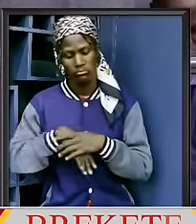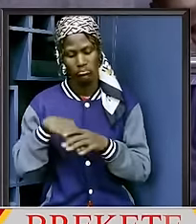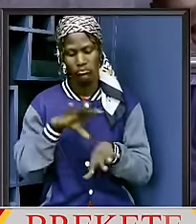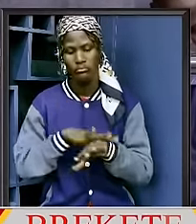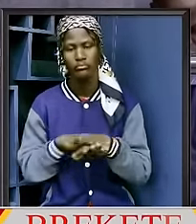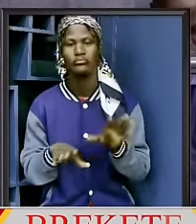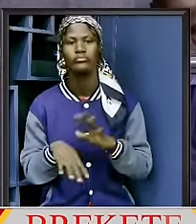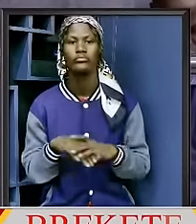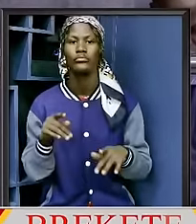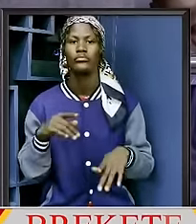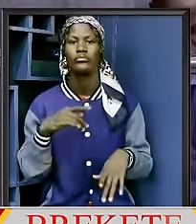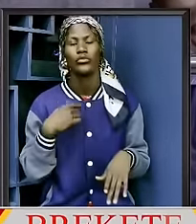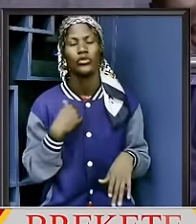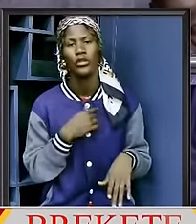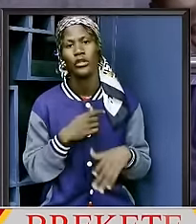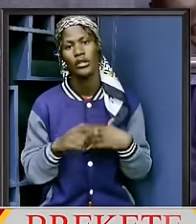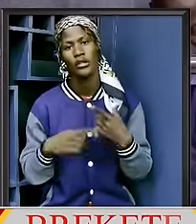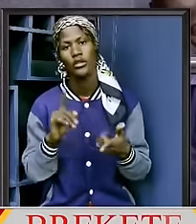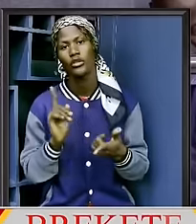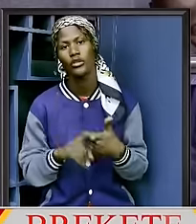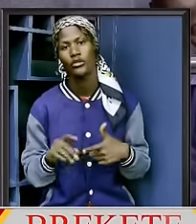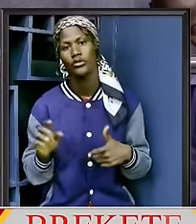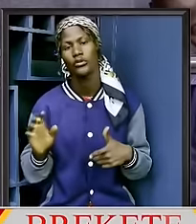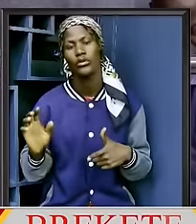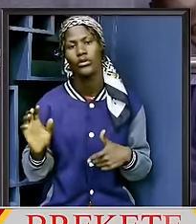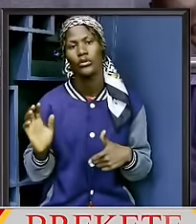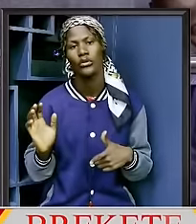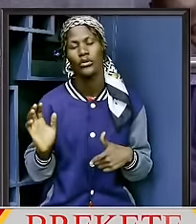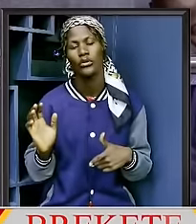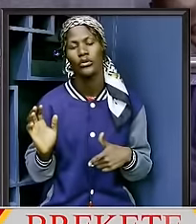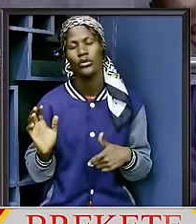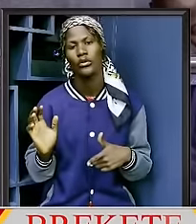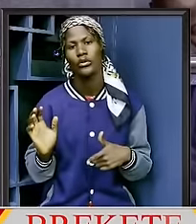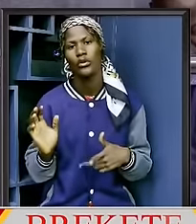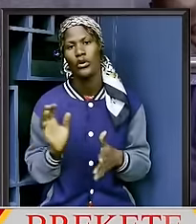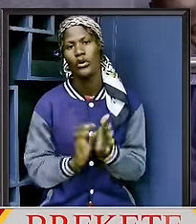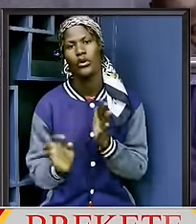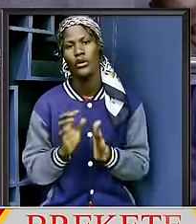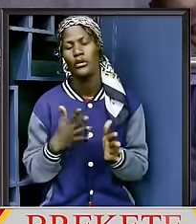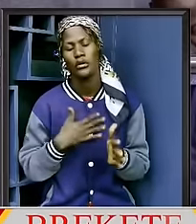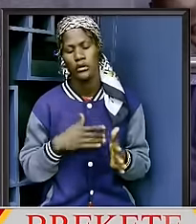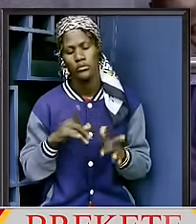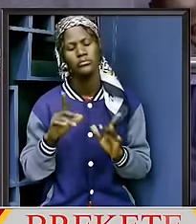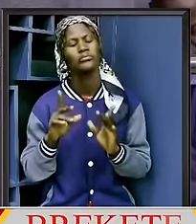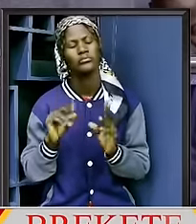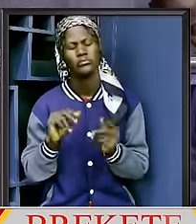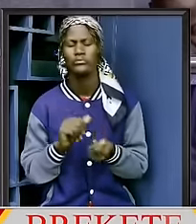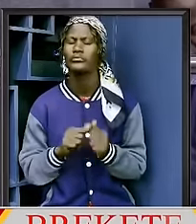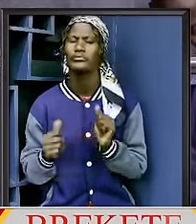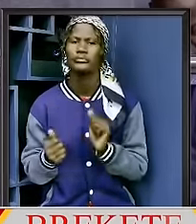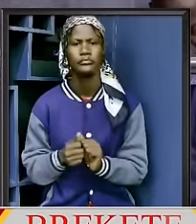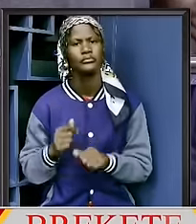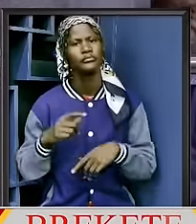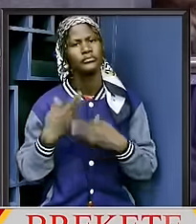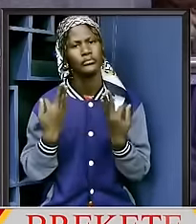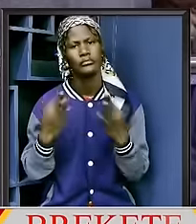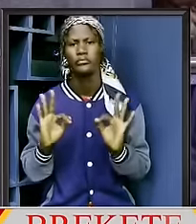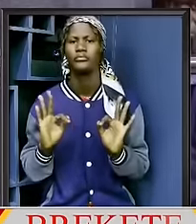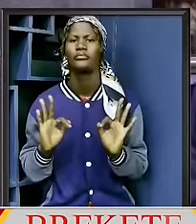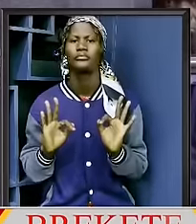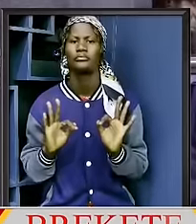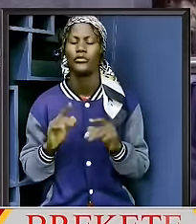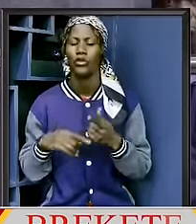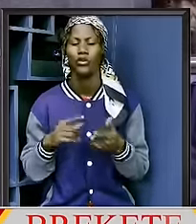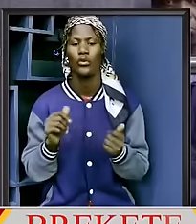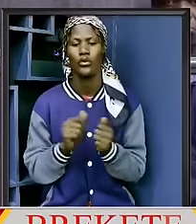taking this thing to court. Now you said no. So, madam, you agreed. I said, yes, since he said this is reconciliation, let me